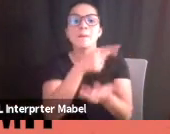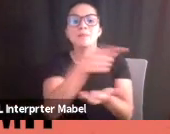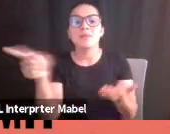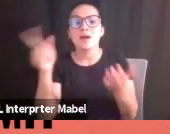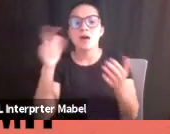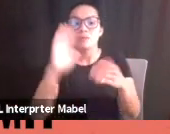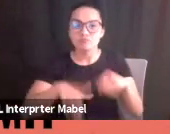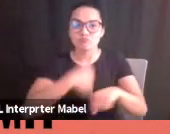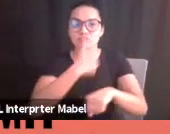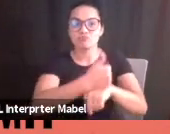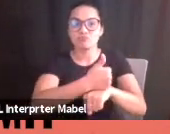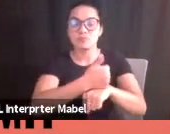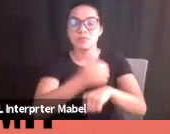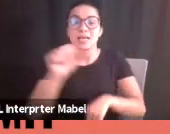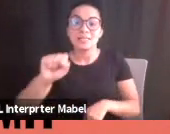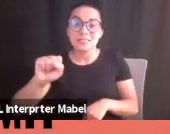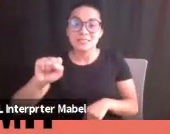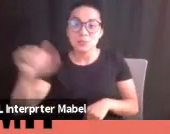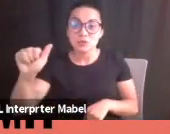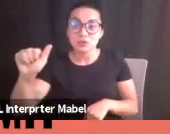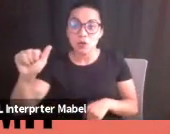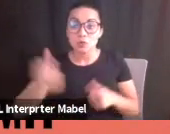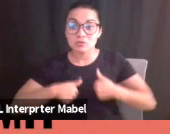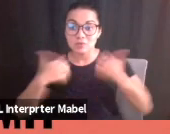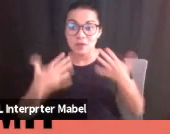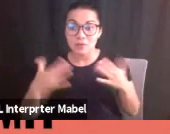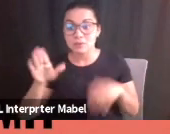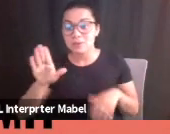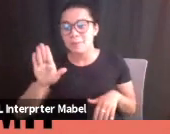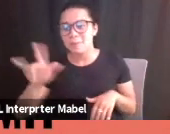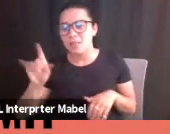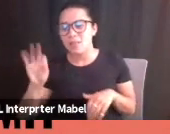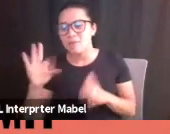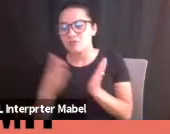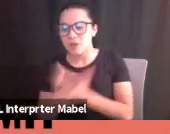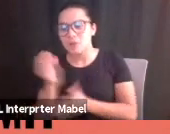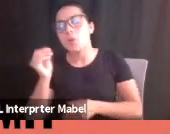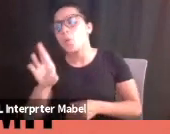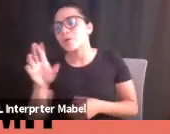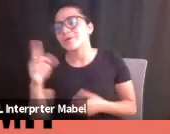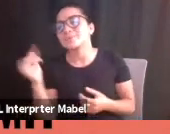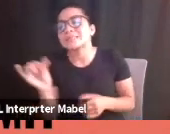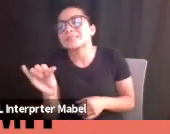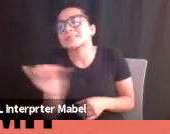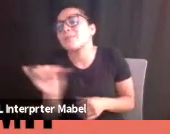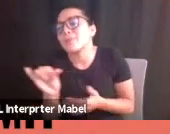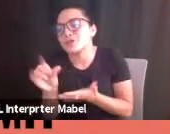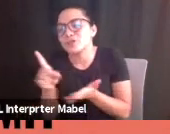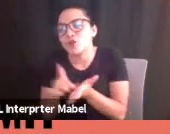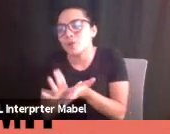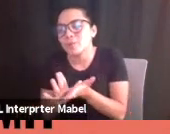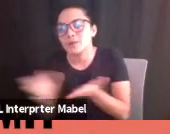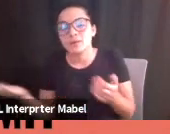either a sexual assault survivors bill of rights or something similar. Yeah, other rights